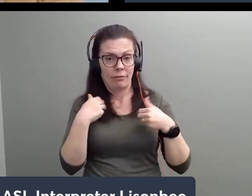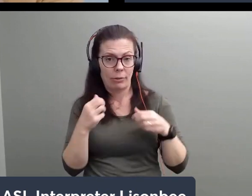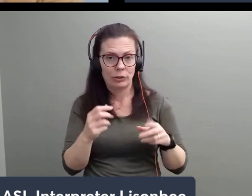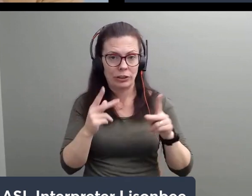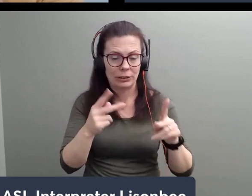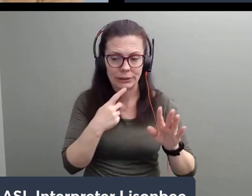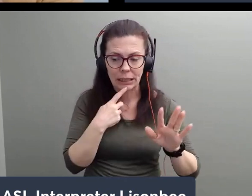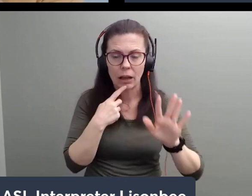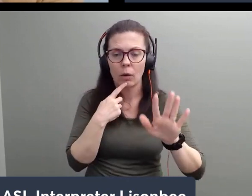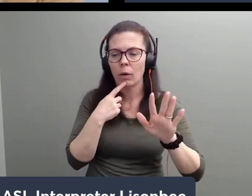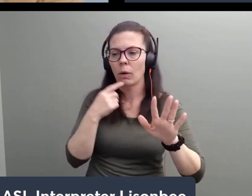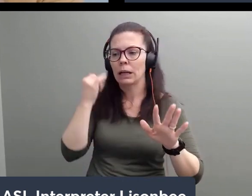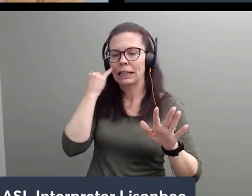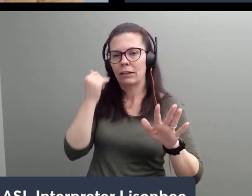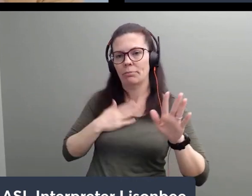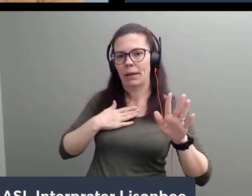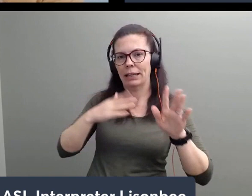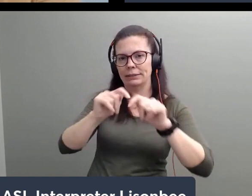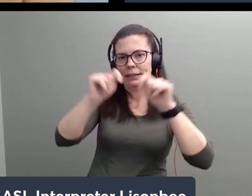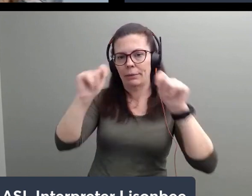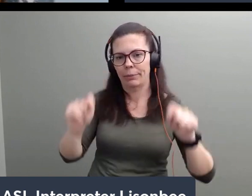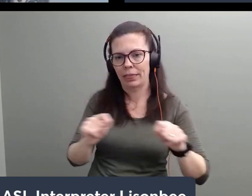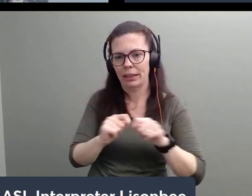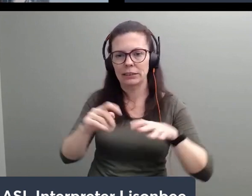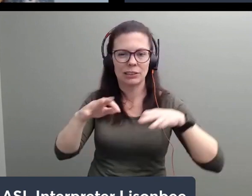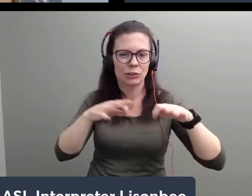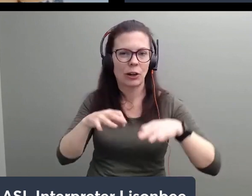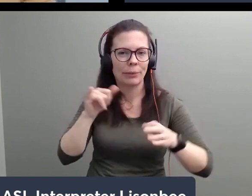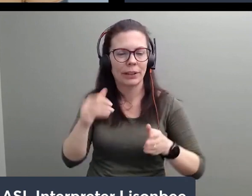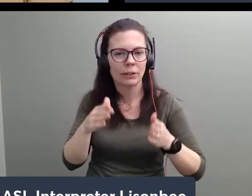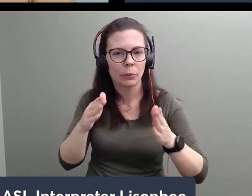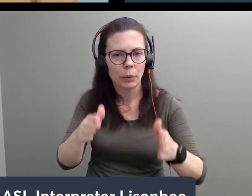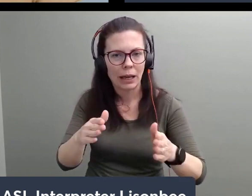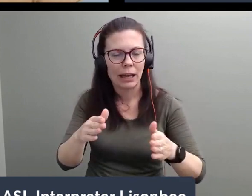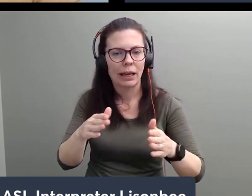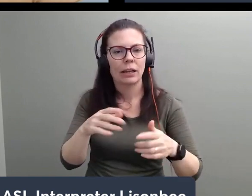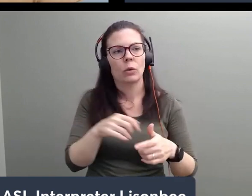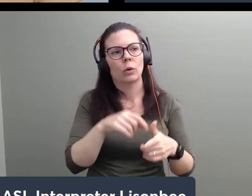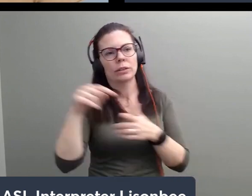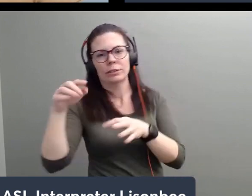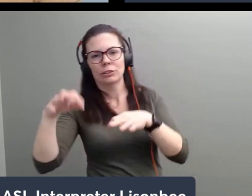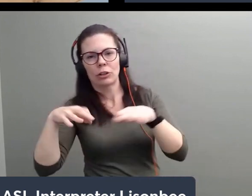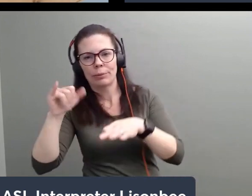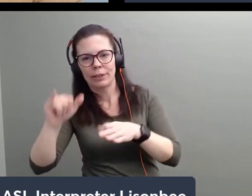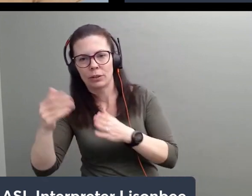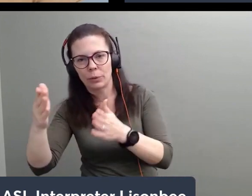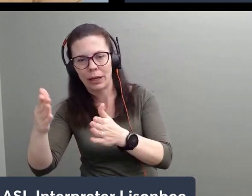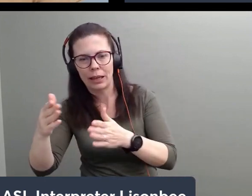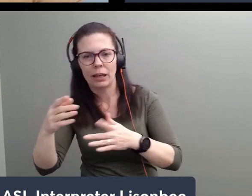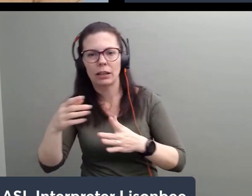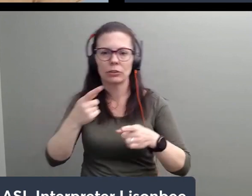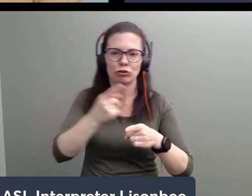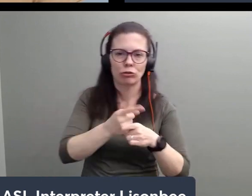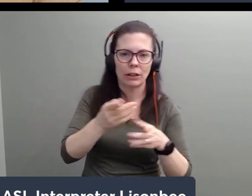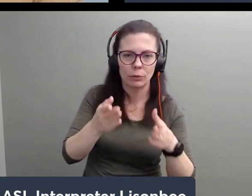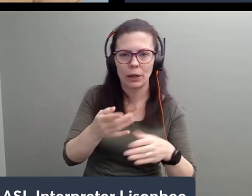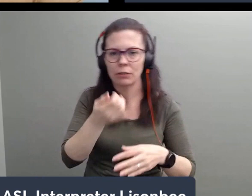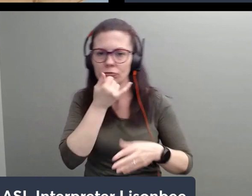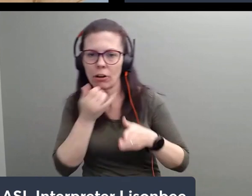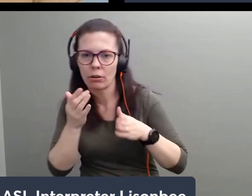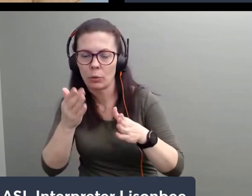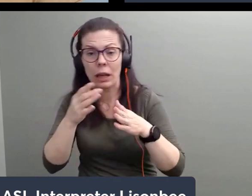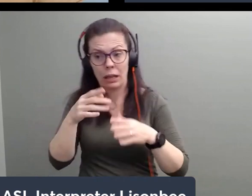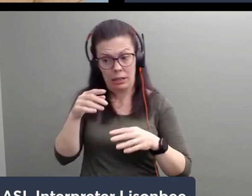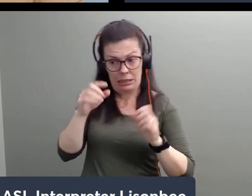say, even if my template is described the way I want it, is described formally the way I want it in the correct way, will it be able